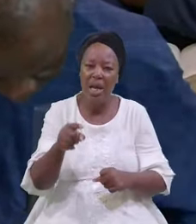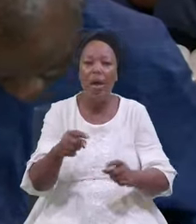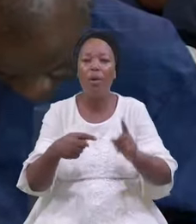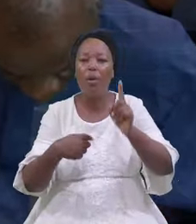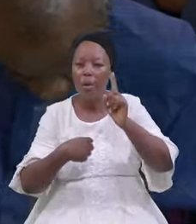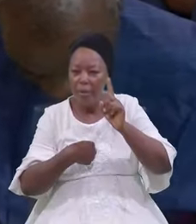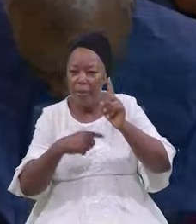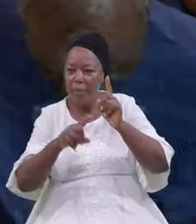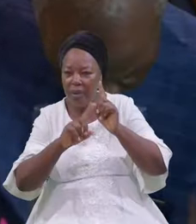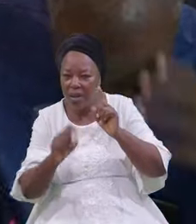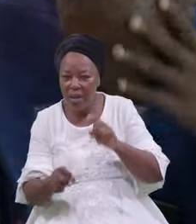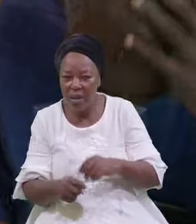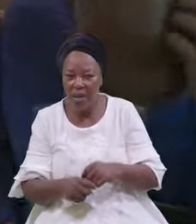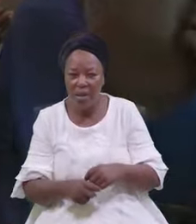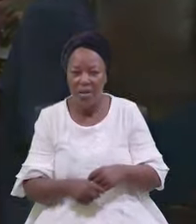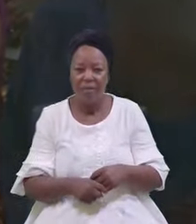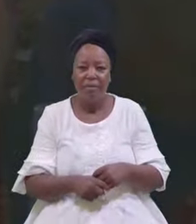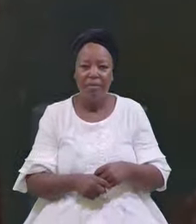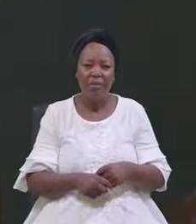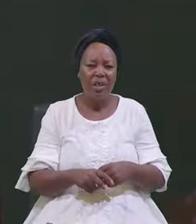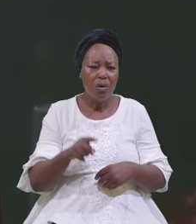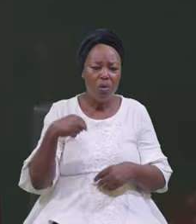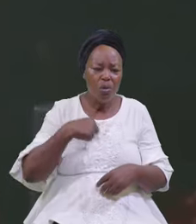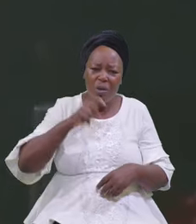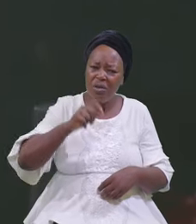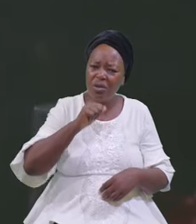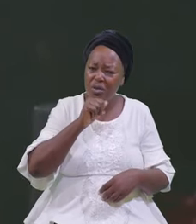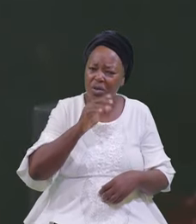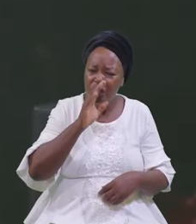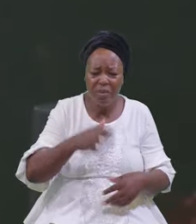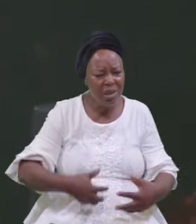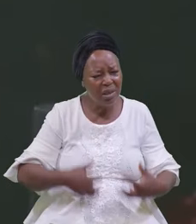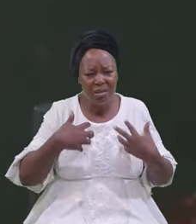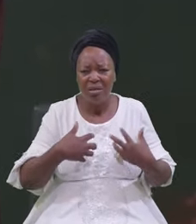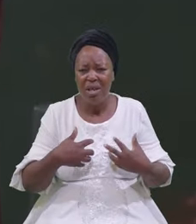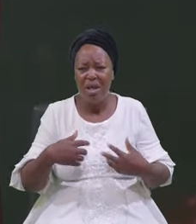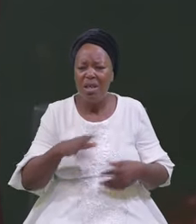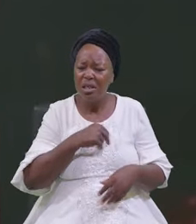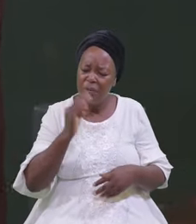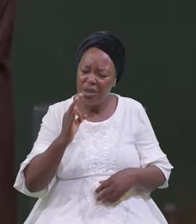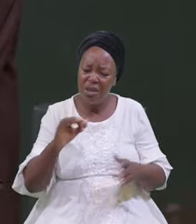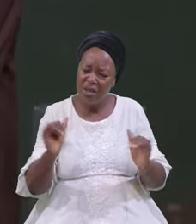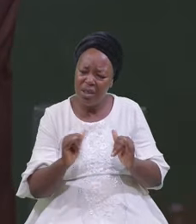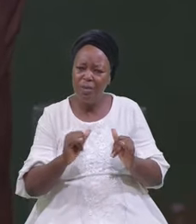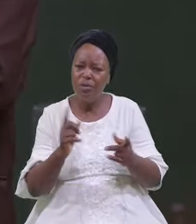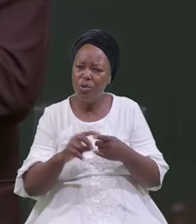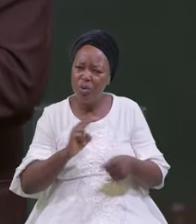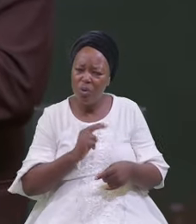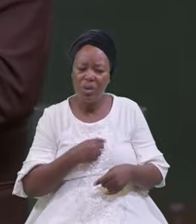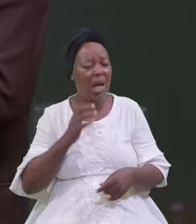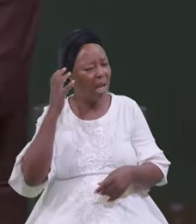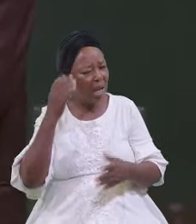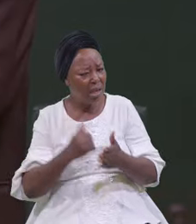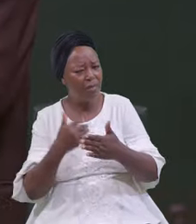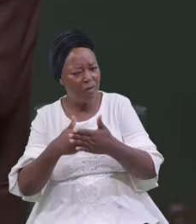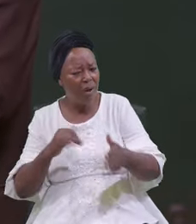be grieved. He's preaching the same thing unto us. I had that before. Yes, I had that